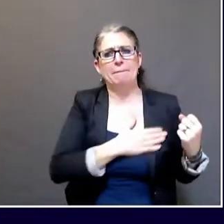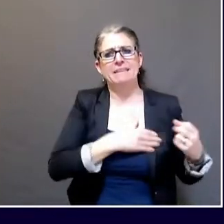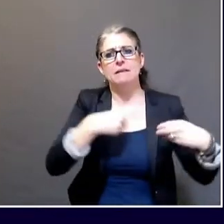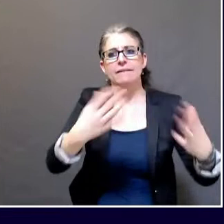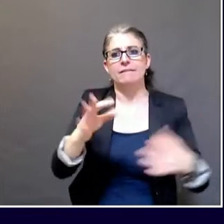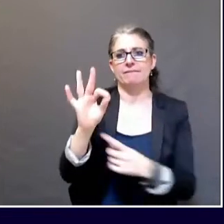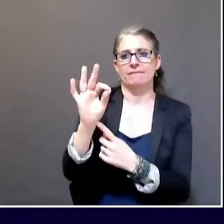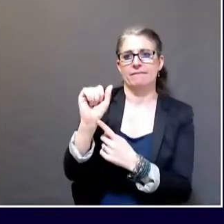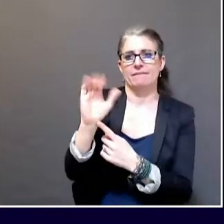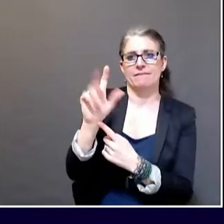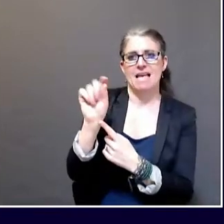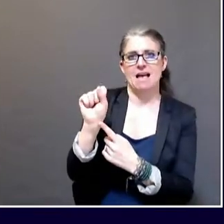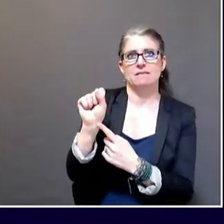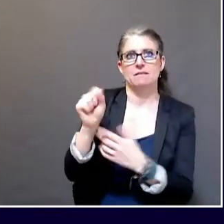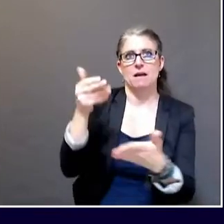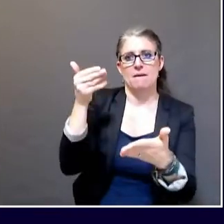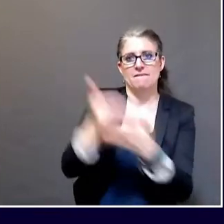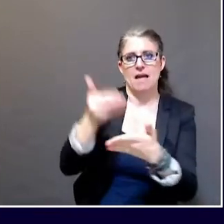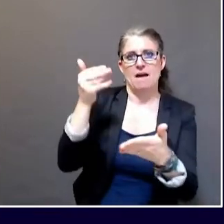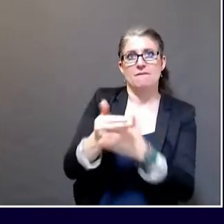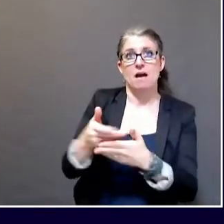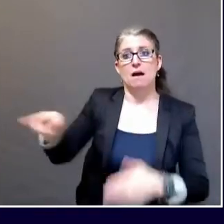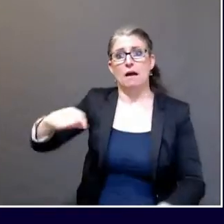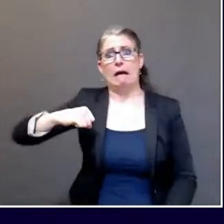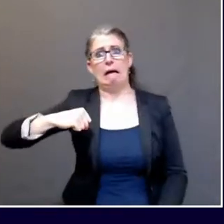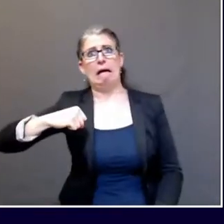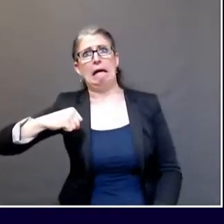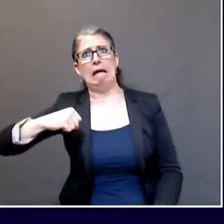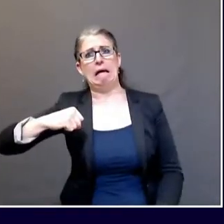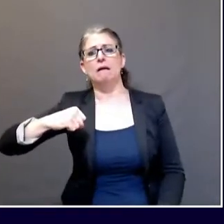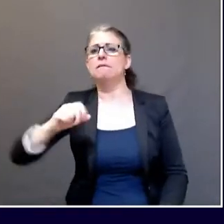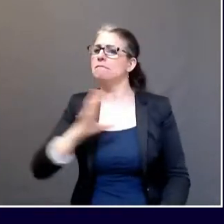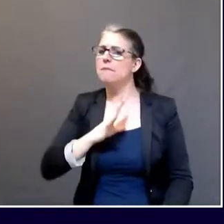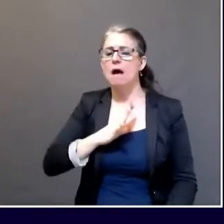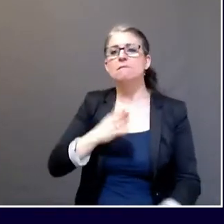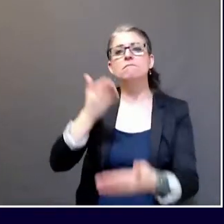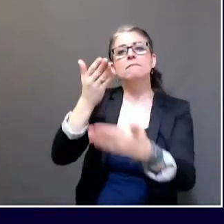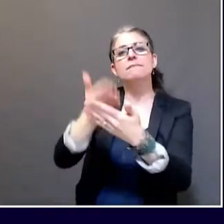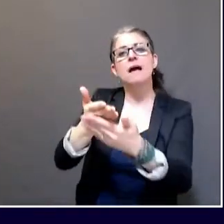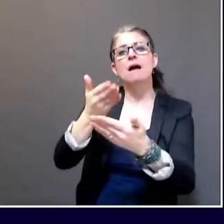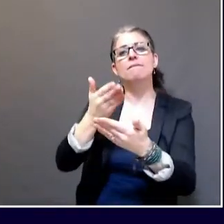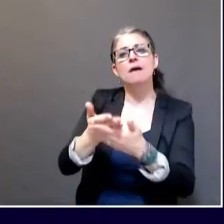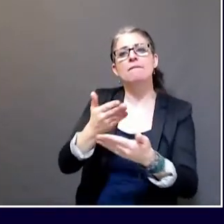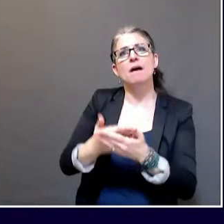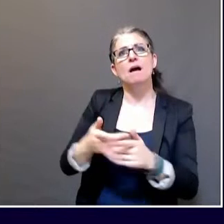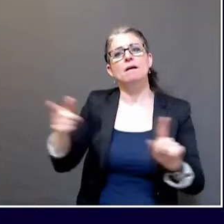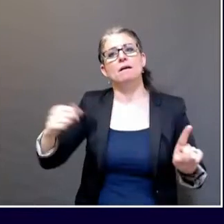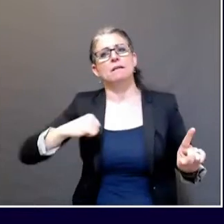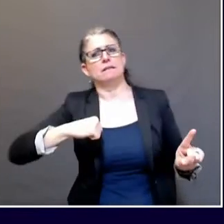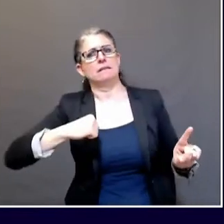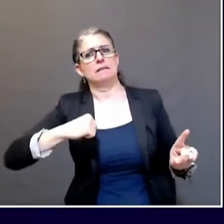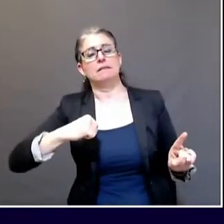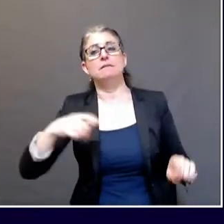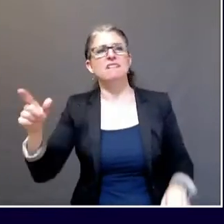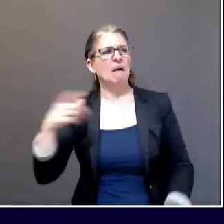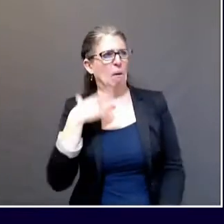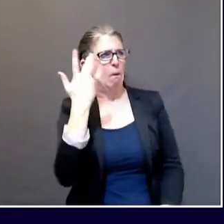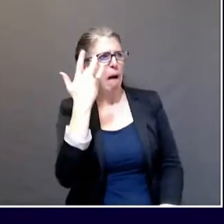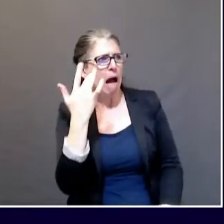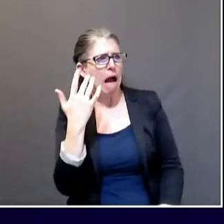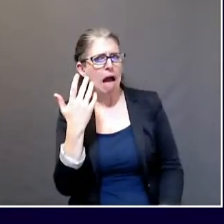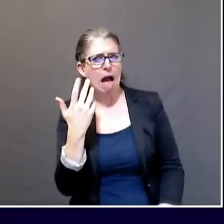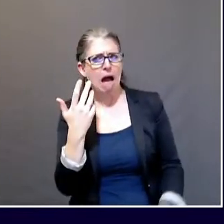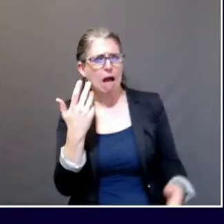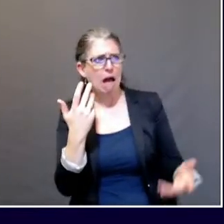possible. As to your latter question, I'm not aware of any healthcare provider that, at least as to